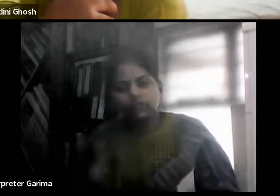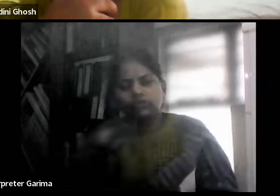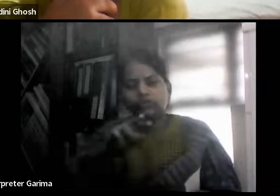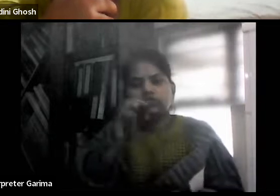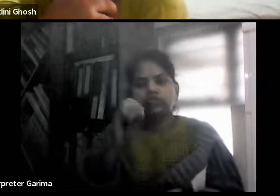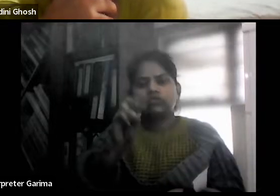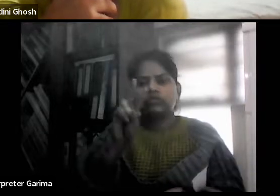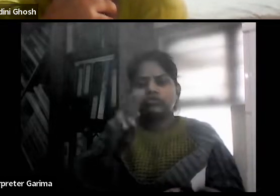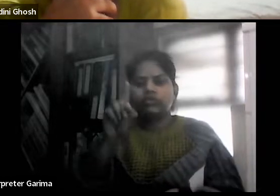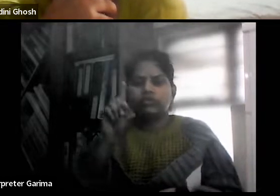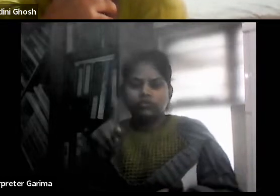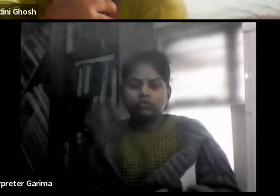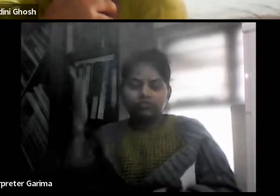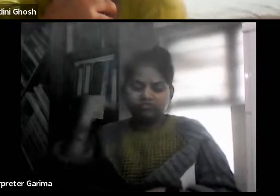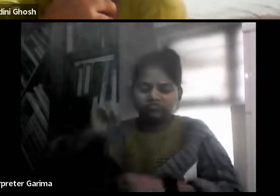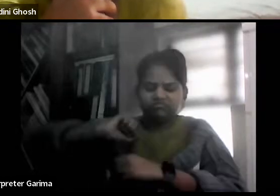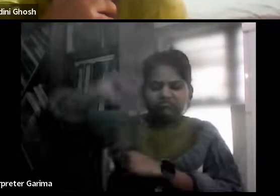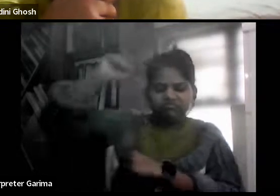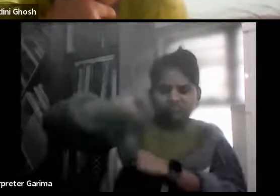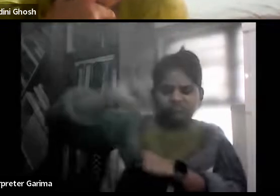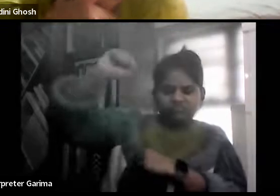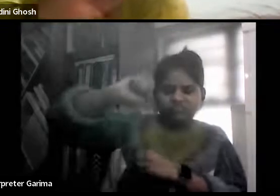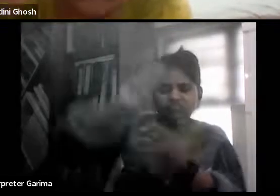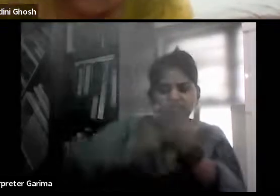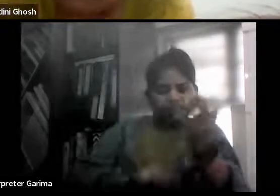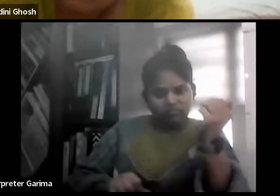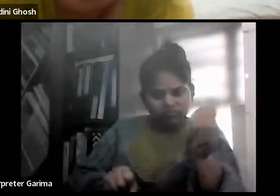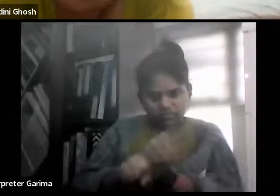month protest, what we could understand is that